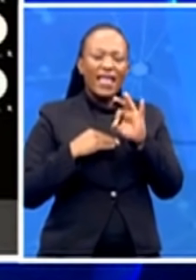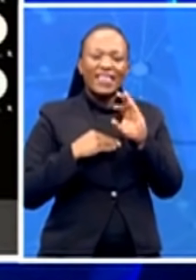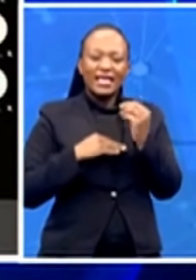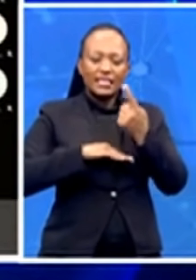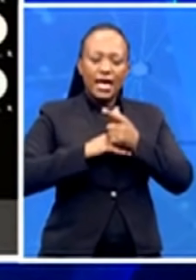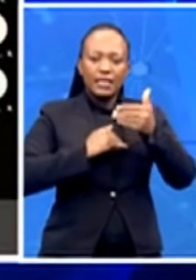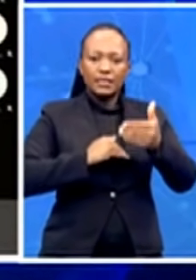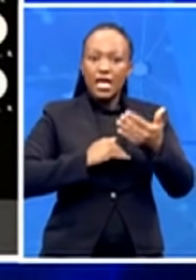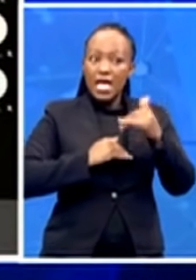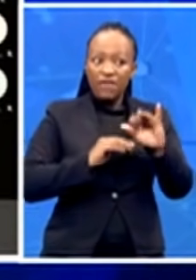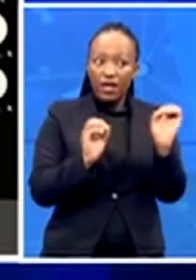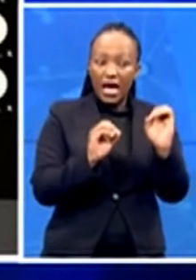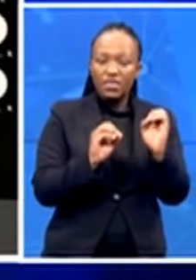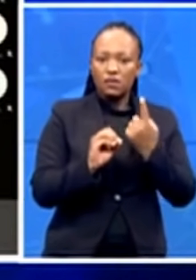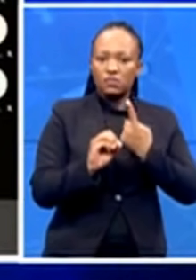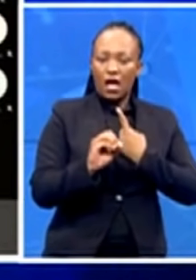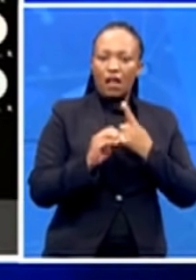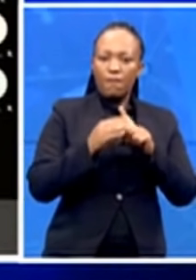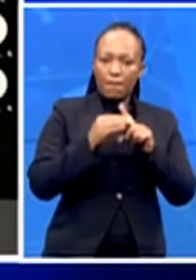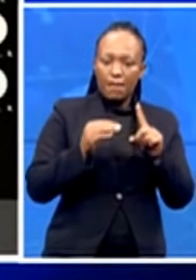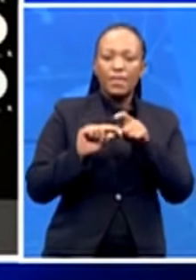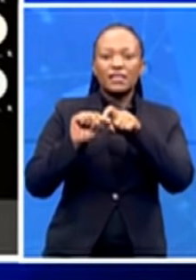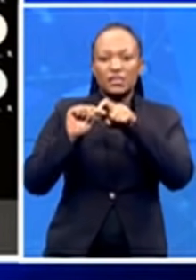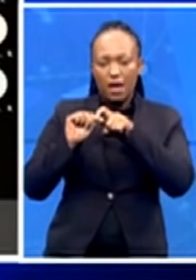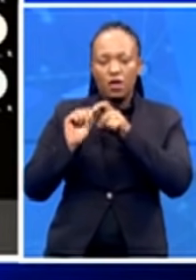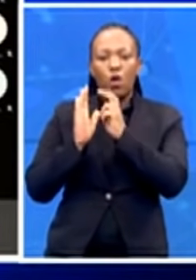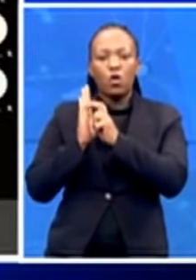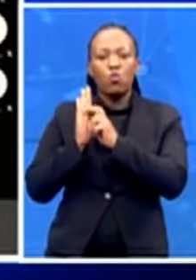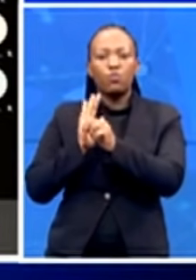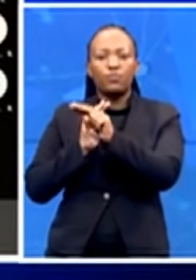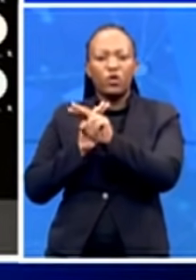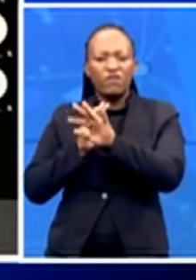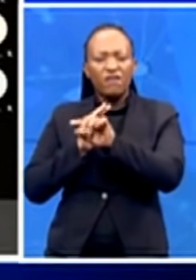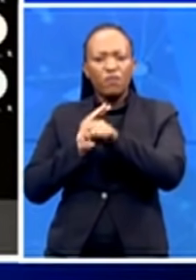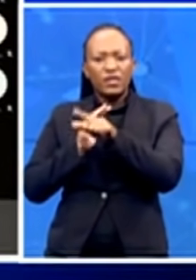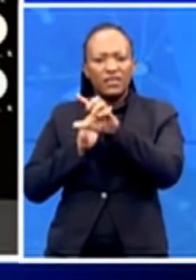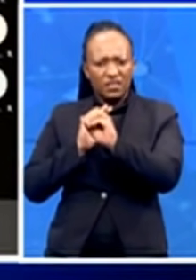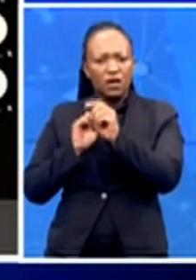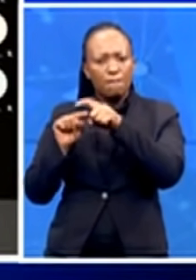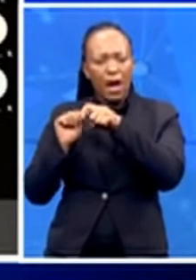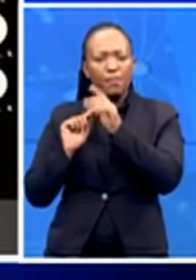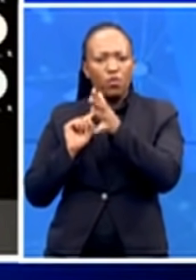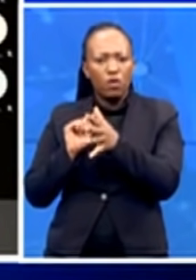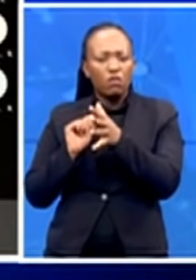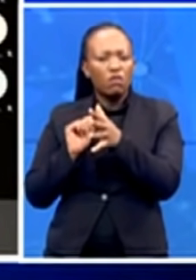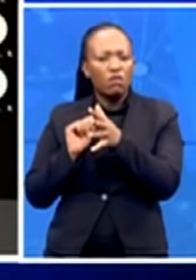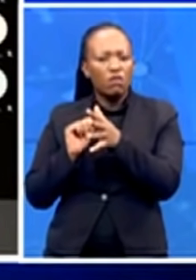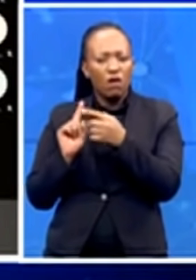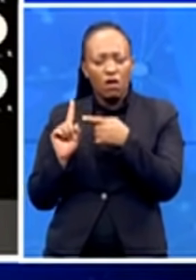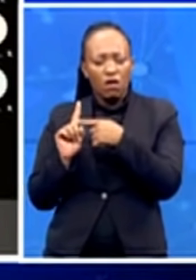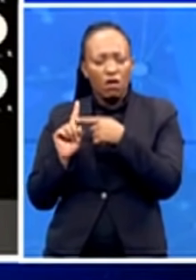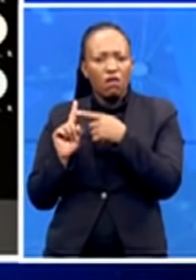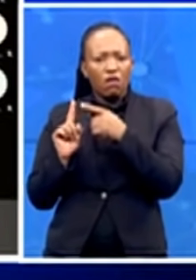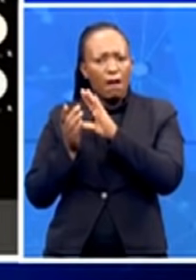Rule 25.70. It is not in dispute that Mr. Magashule was one of the members who had been charged